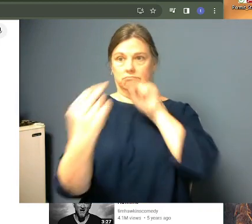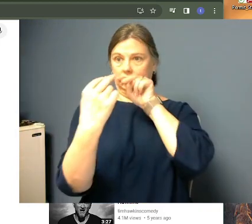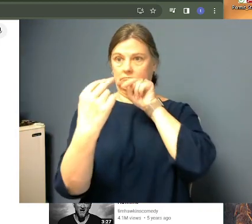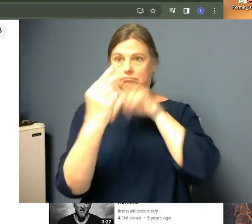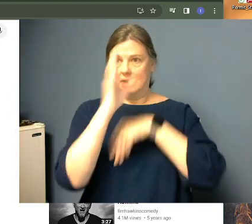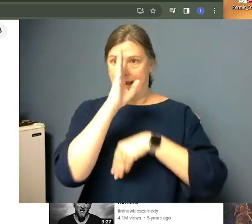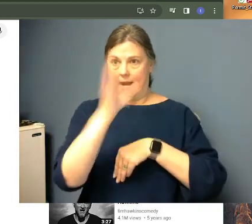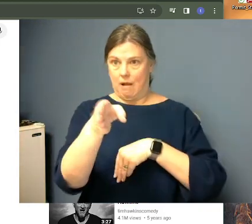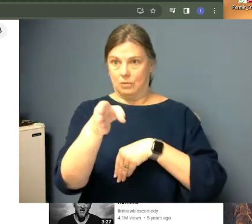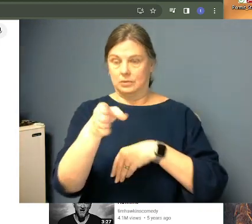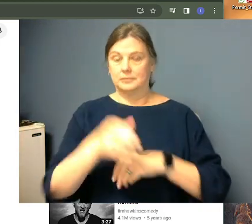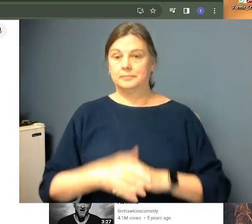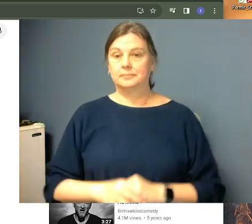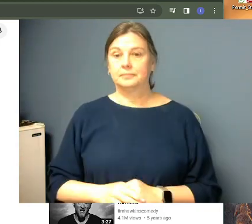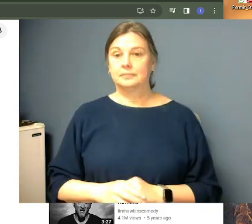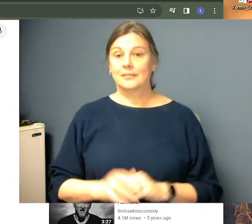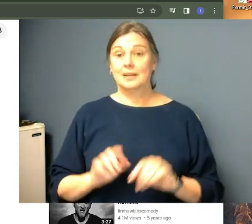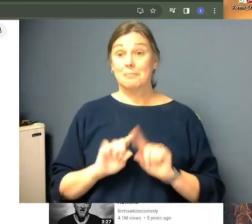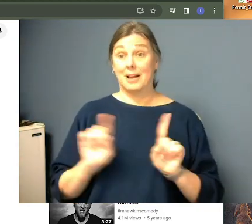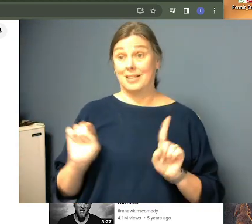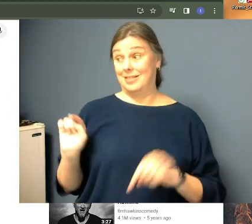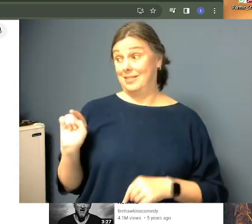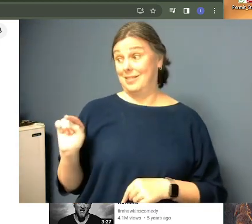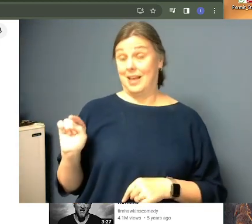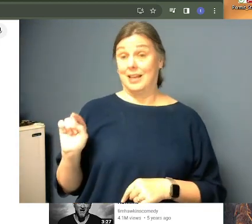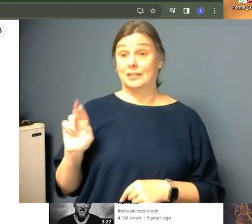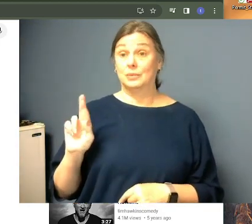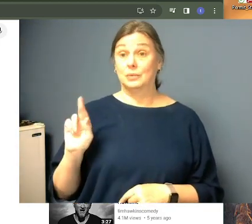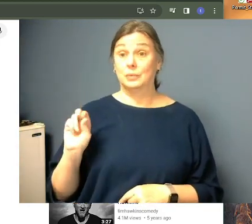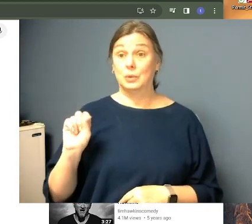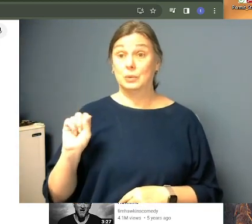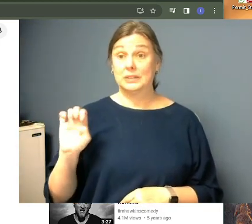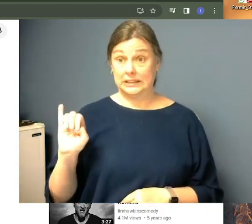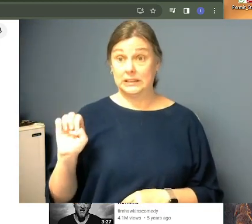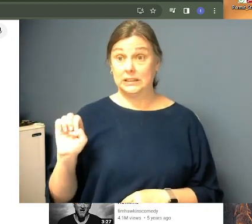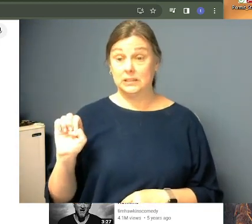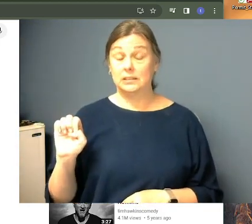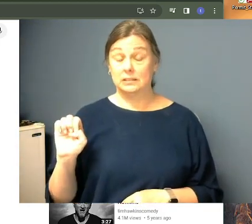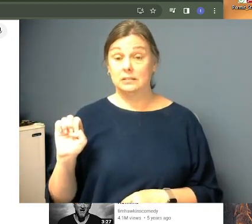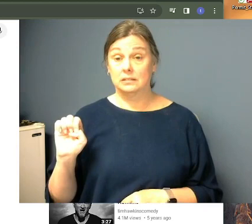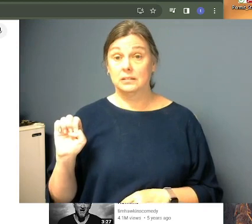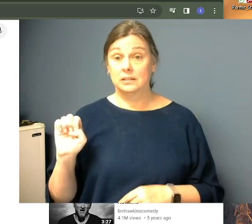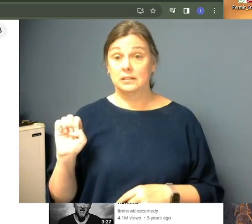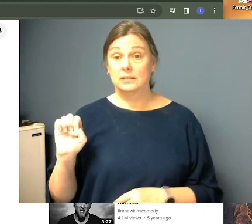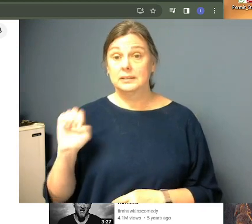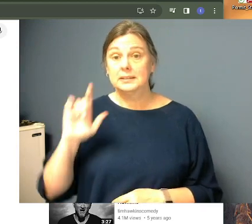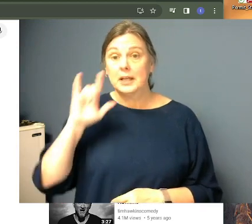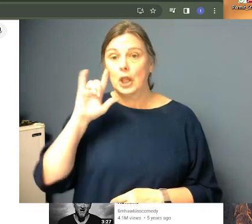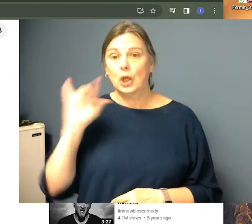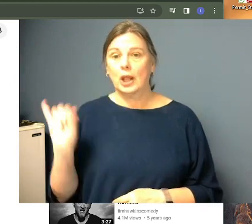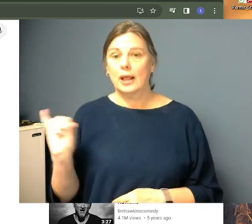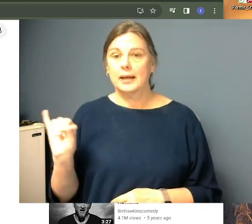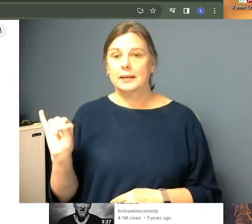that that Rosie actually looks much more.